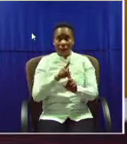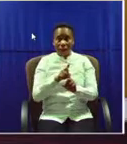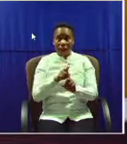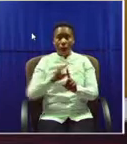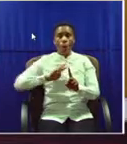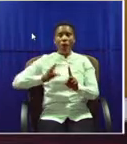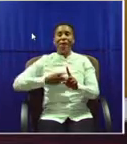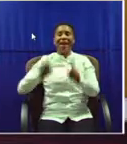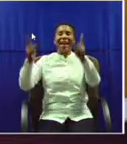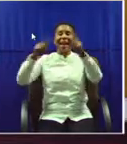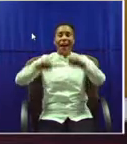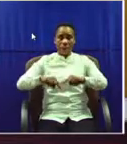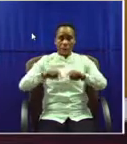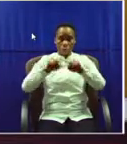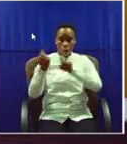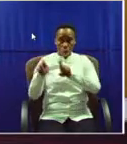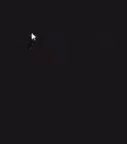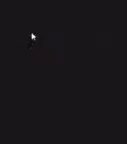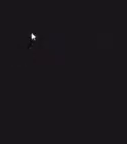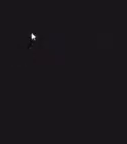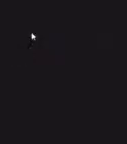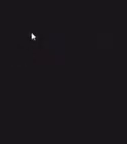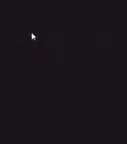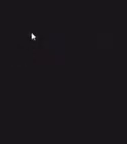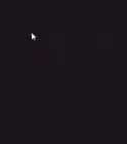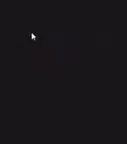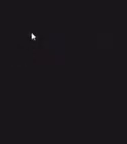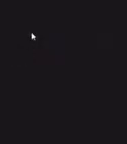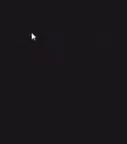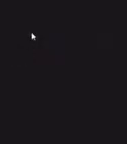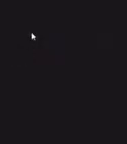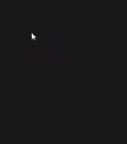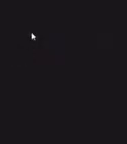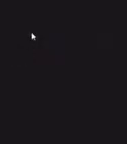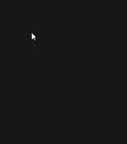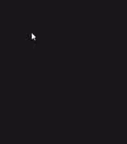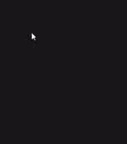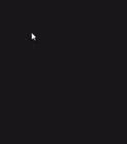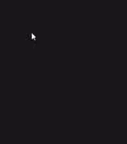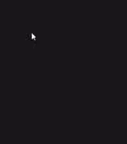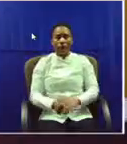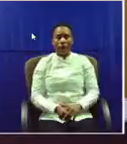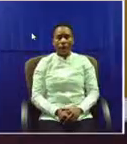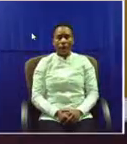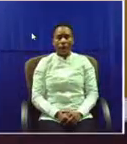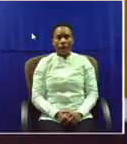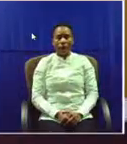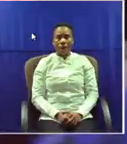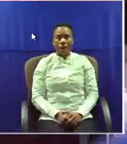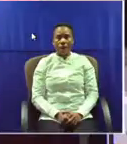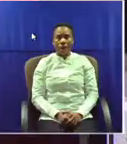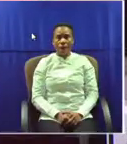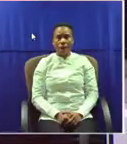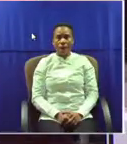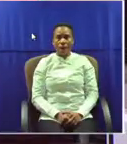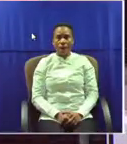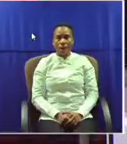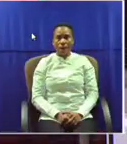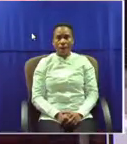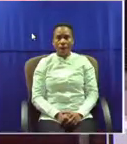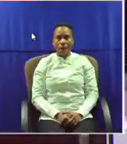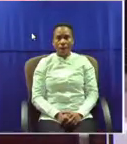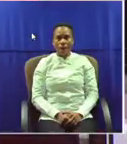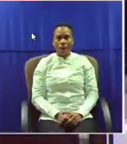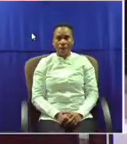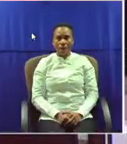come in and remove her. Because Tula is center mouth to being shut up. You can't say you are going to accuse me